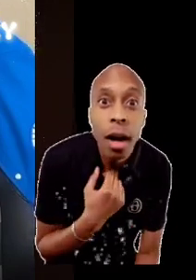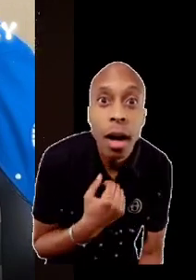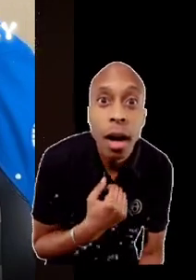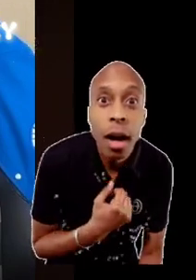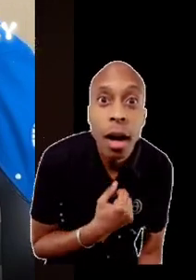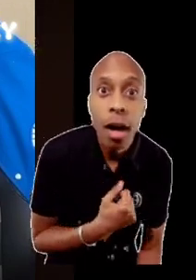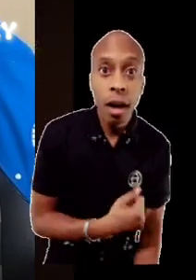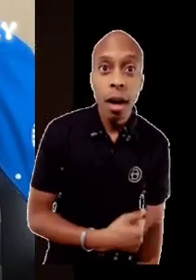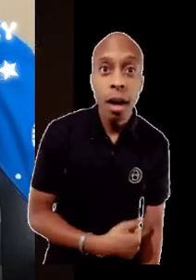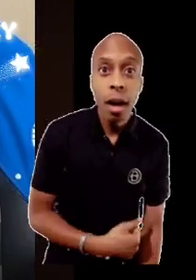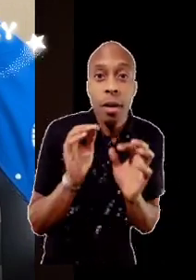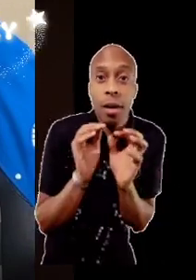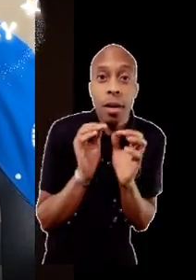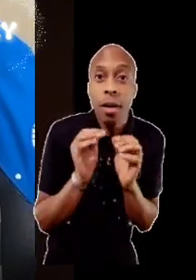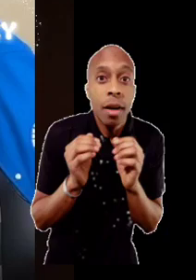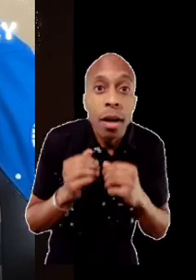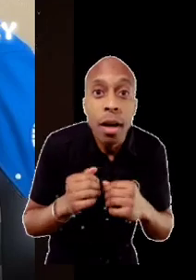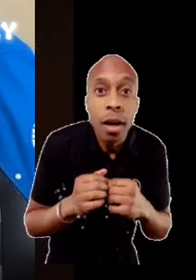make no sense.